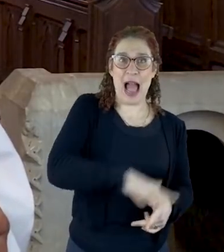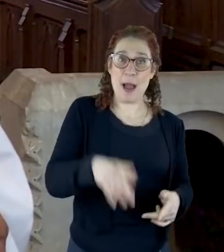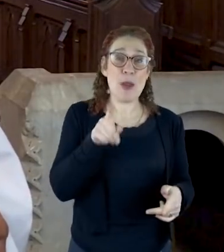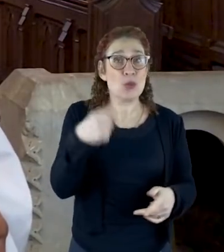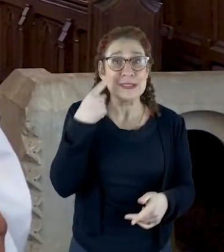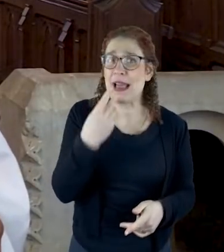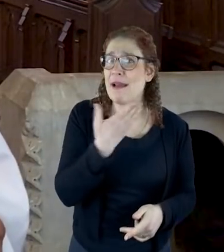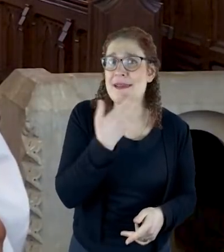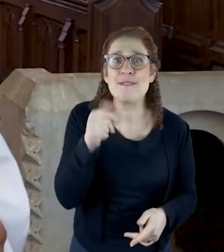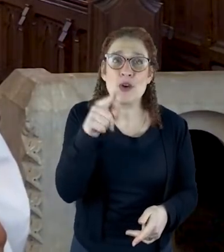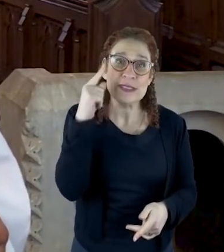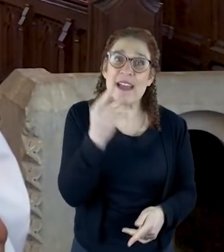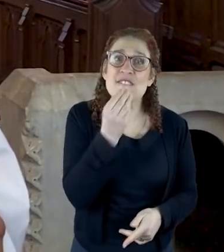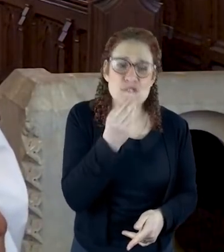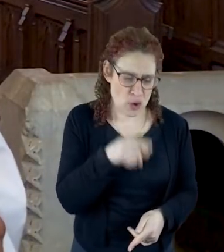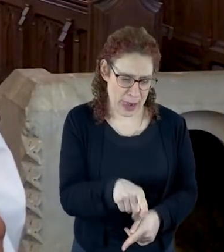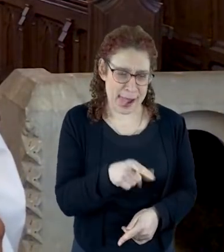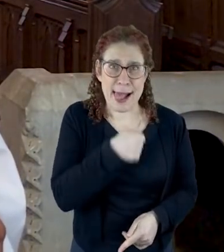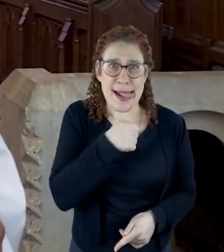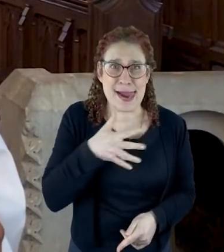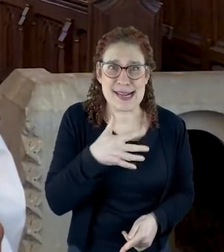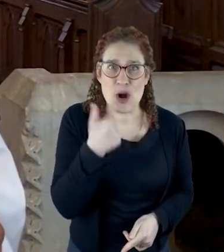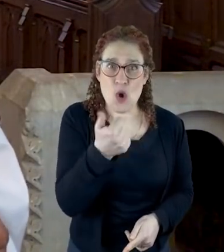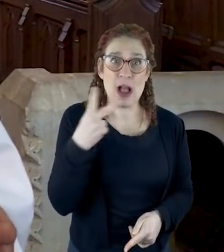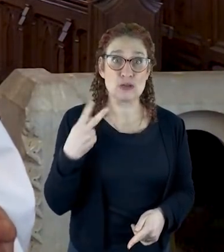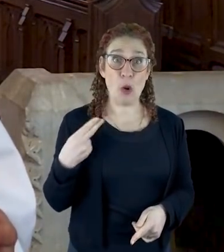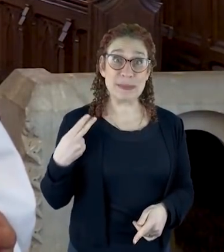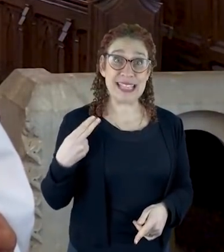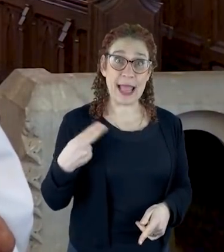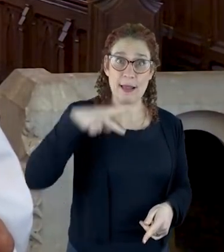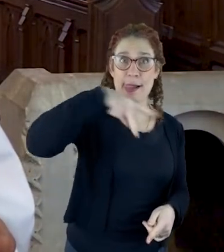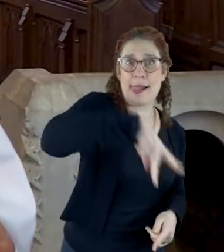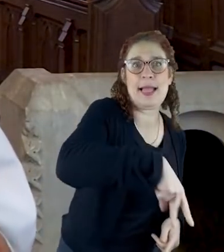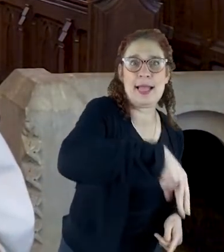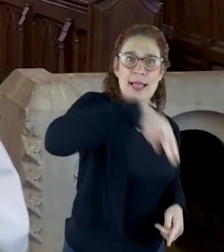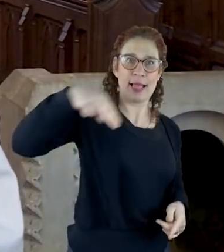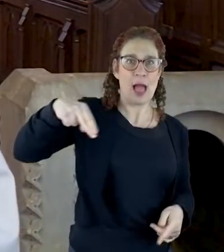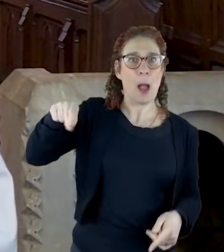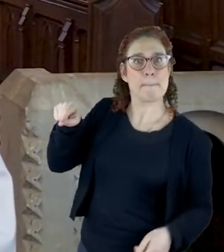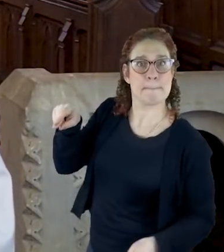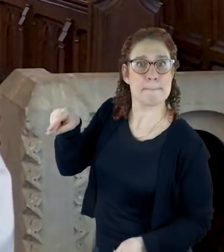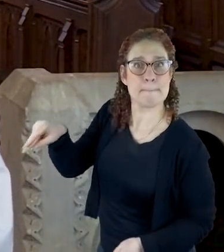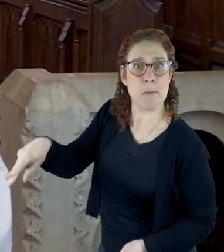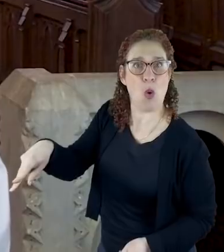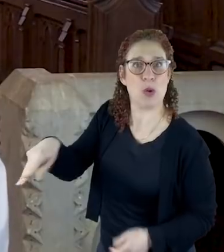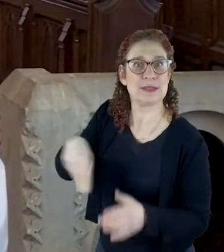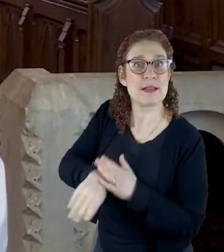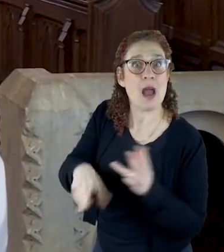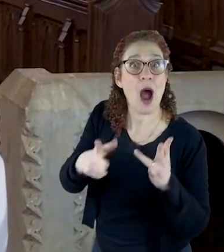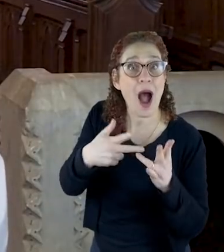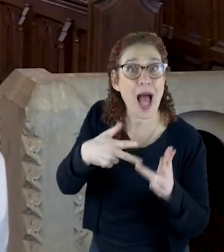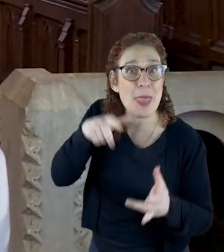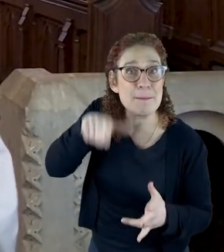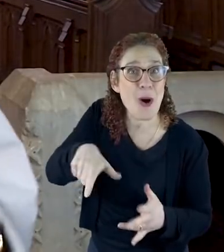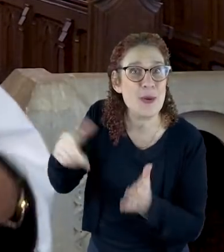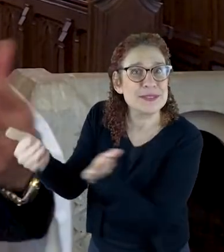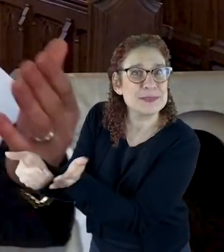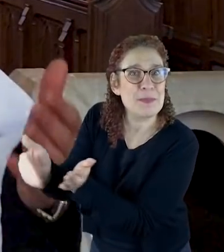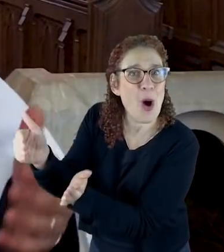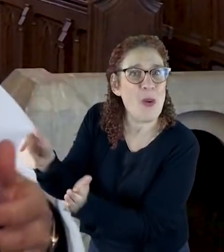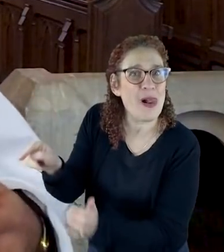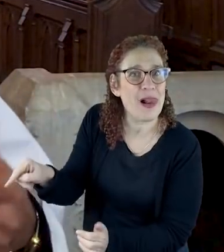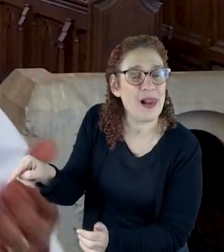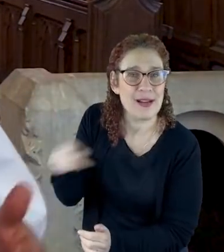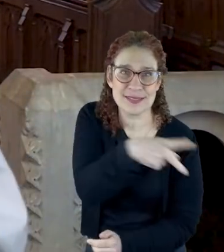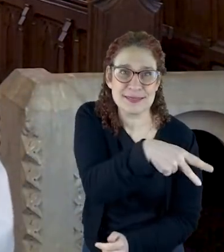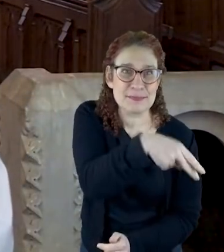up the choicest morsels of food in their chopsticks and then placing them in another's rice bowl. It is a